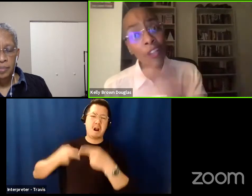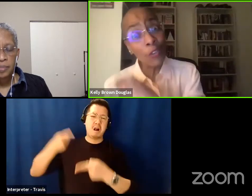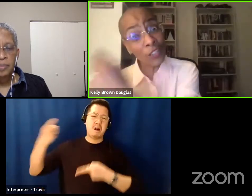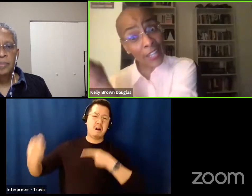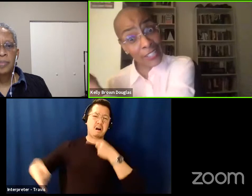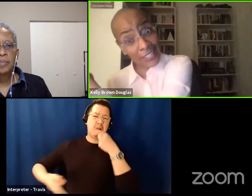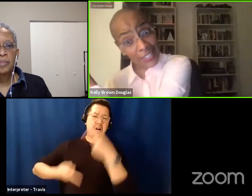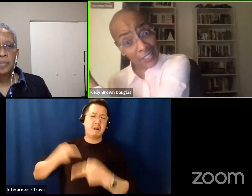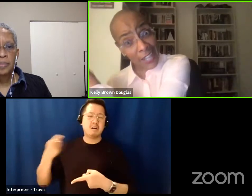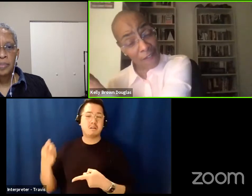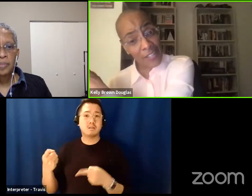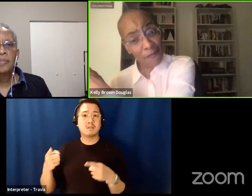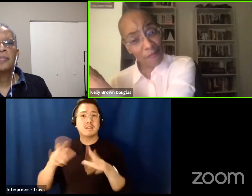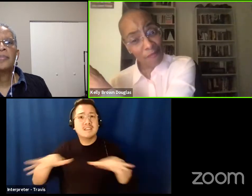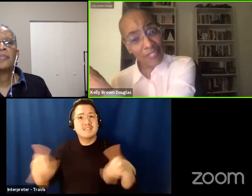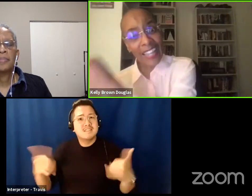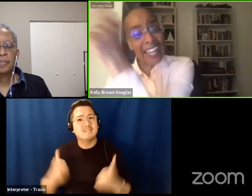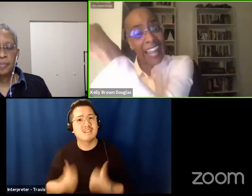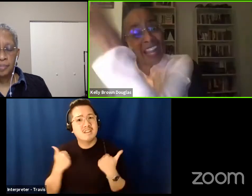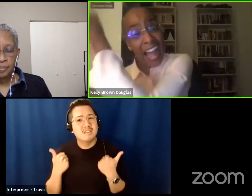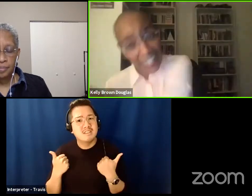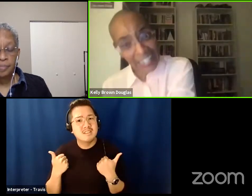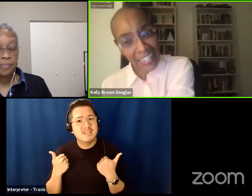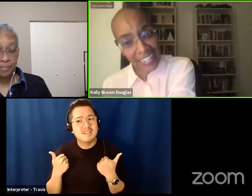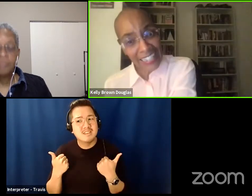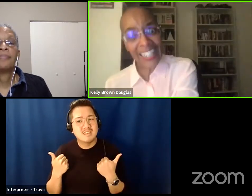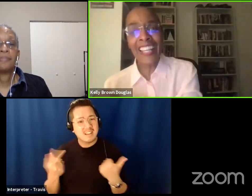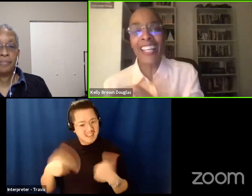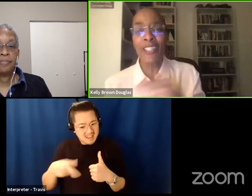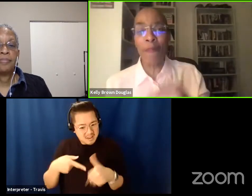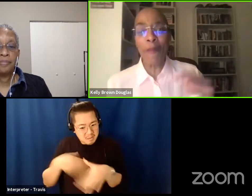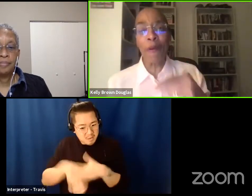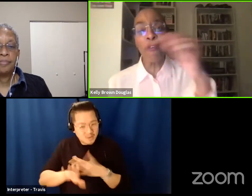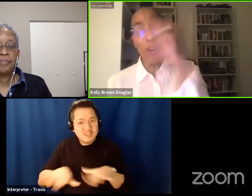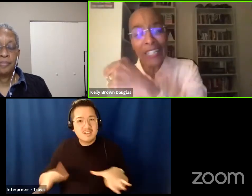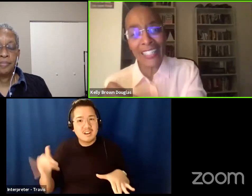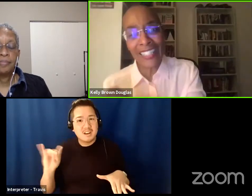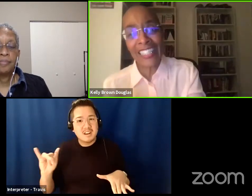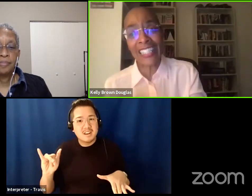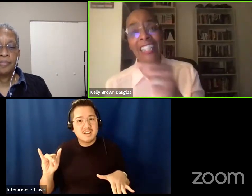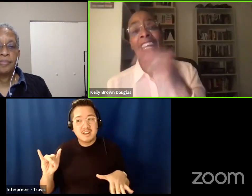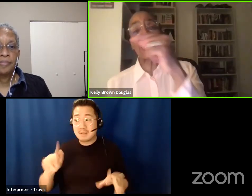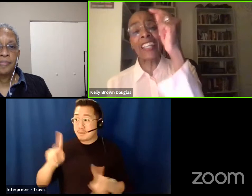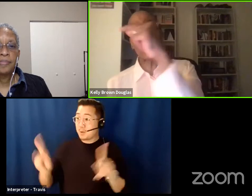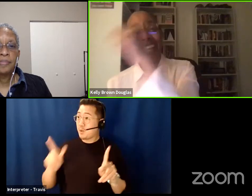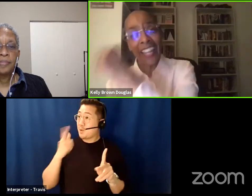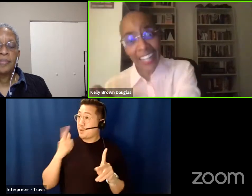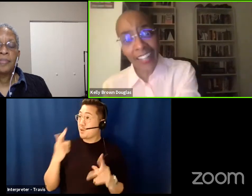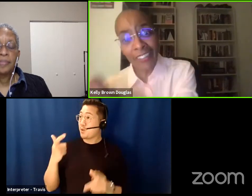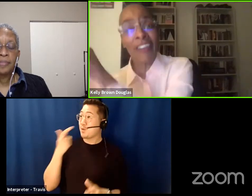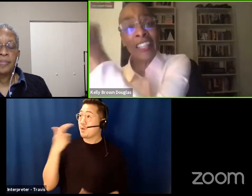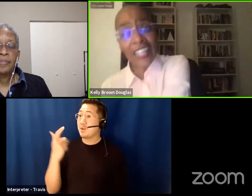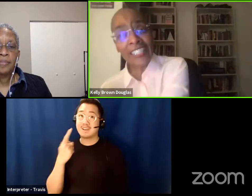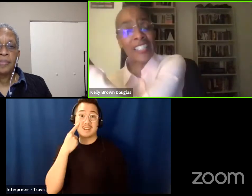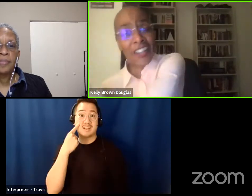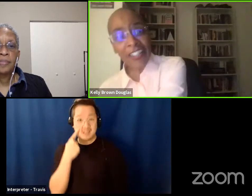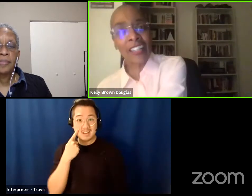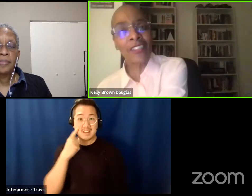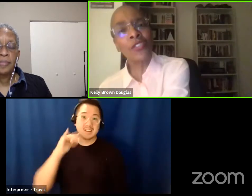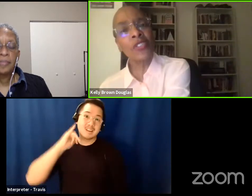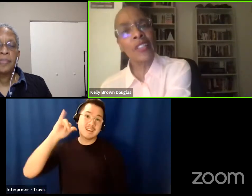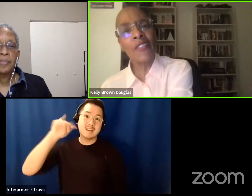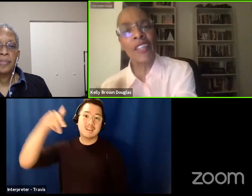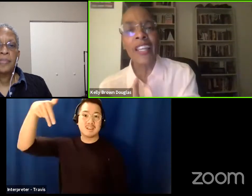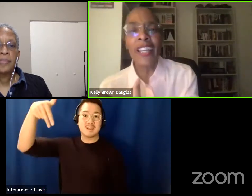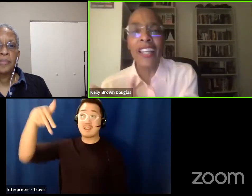stuff. Those kids are still living and they got kids. And the people who witnessed lynching, their kids and their